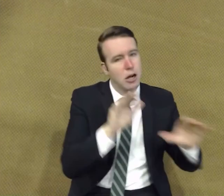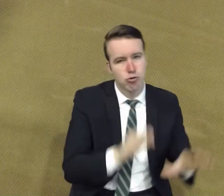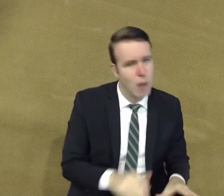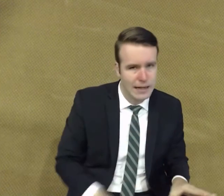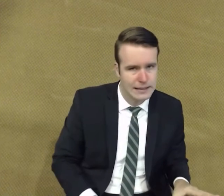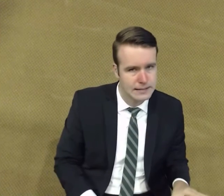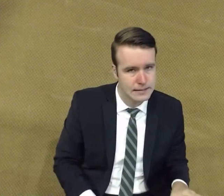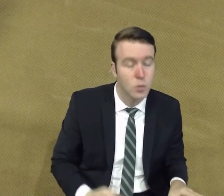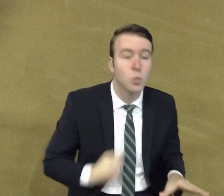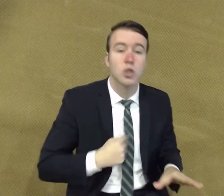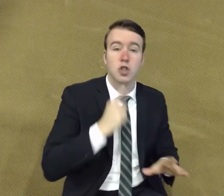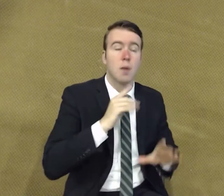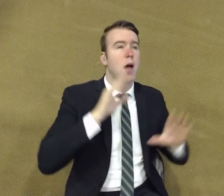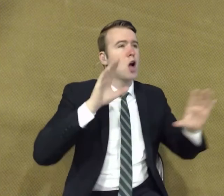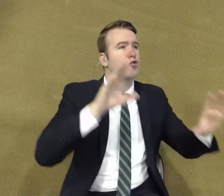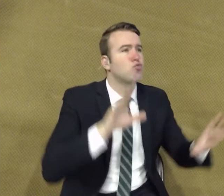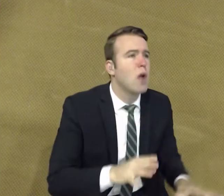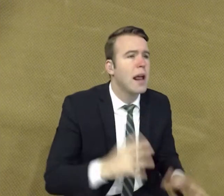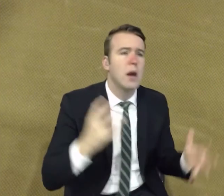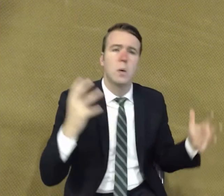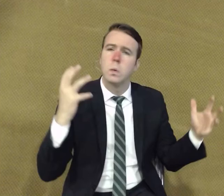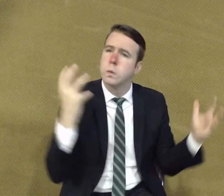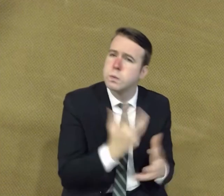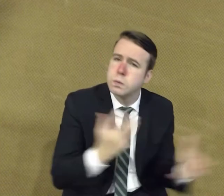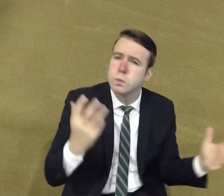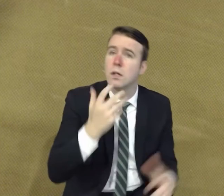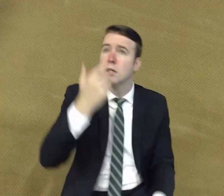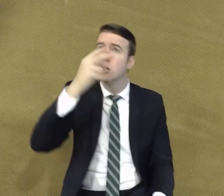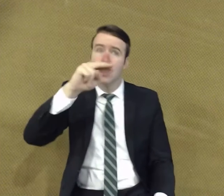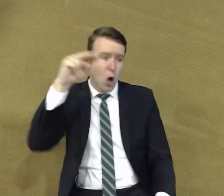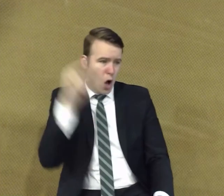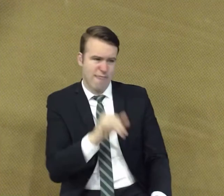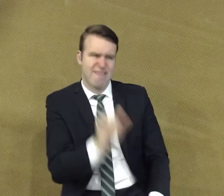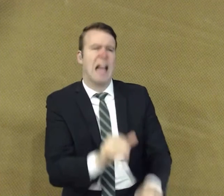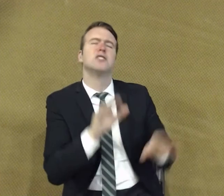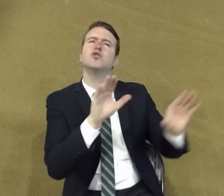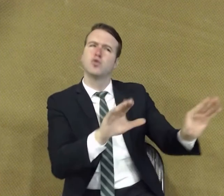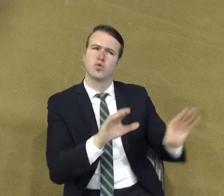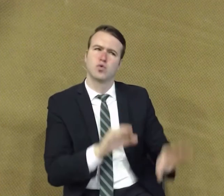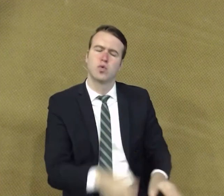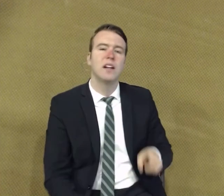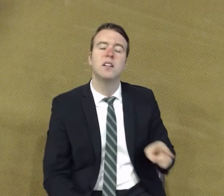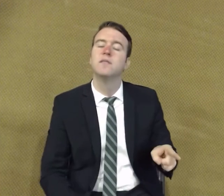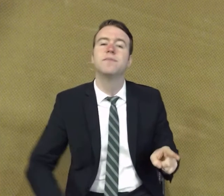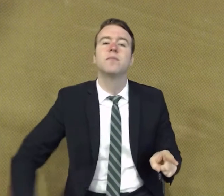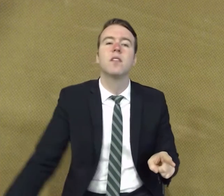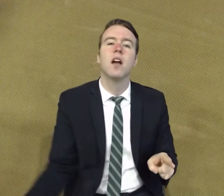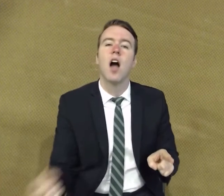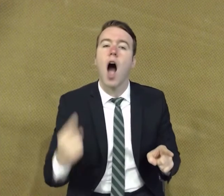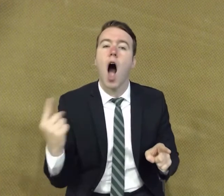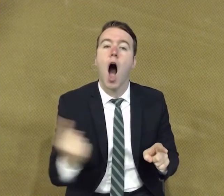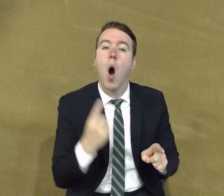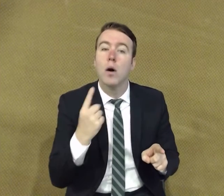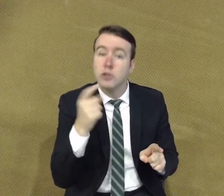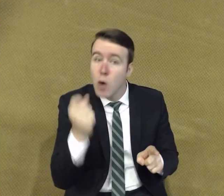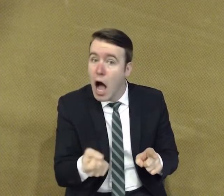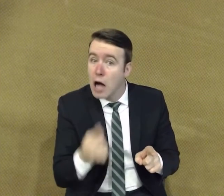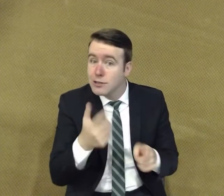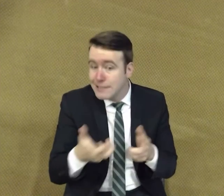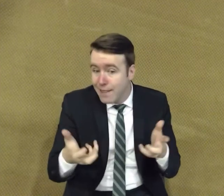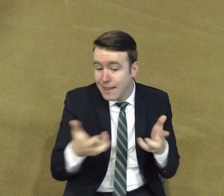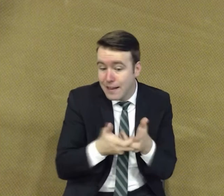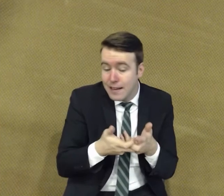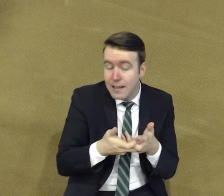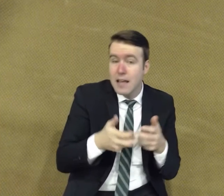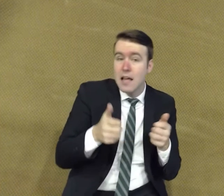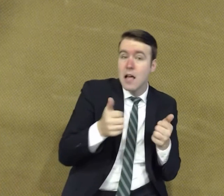we talk about the greatness that God would consider great, it is always against the velvet canvas,